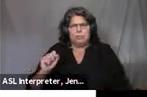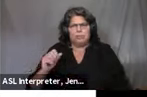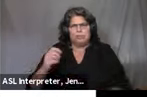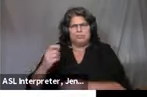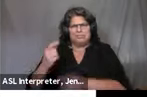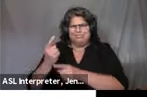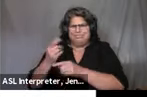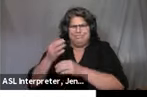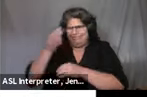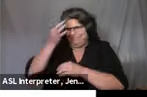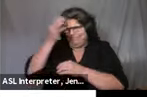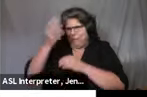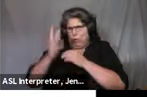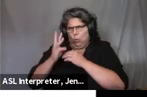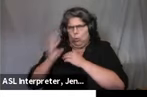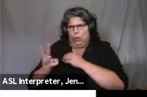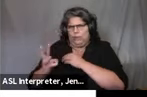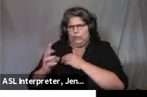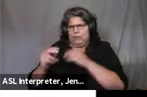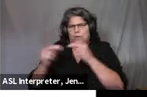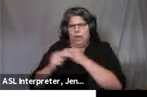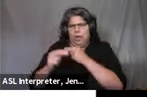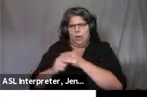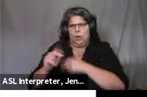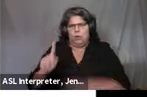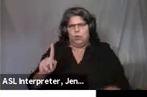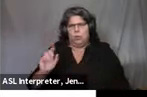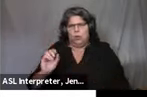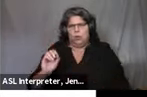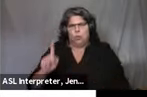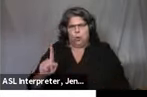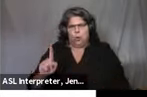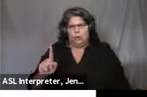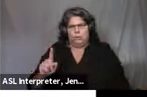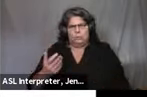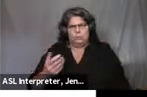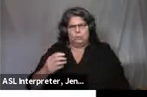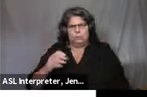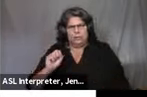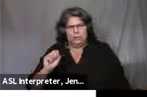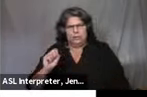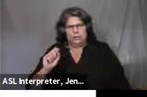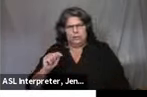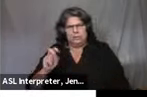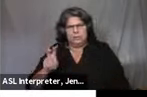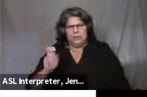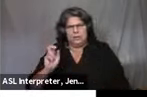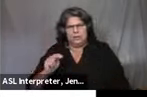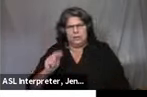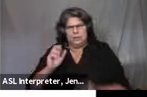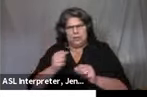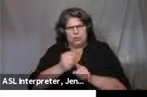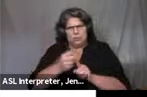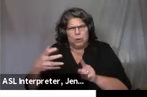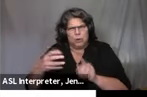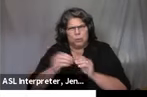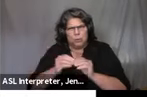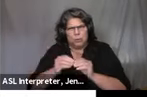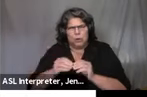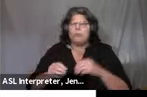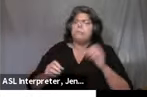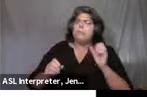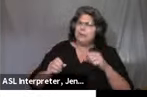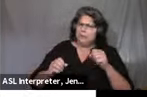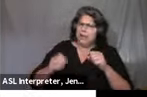101. Stephen, could you elaborate on that, or could you confirm that that's the case? Yeah, Natalina, I think that Wayne